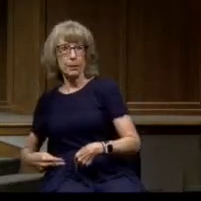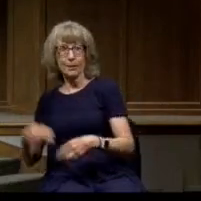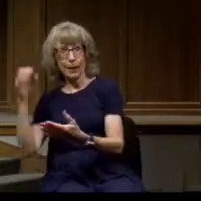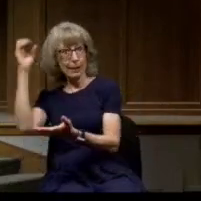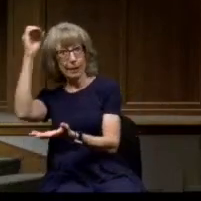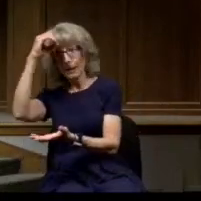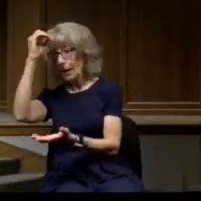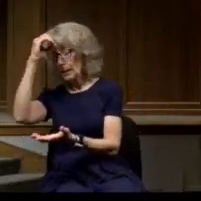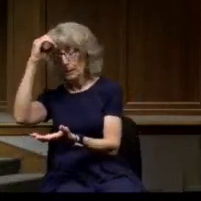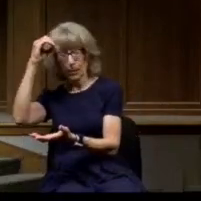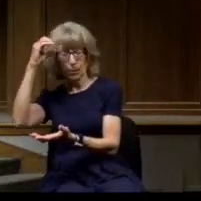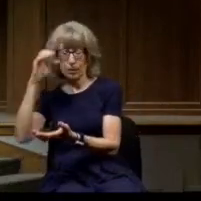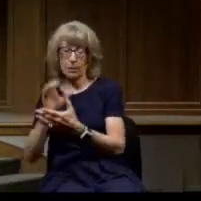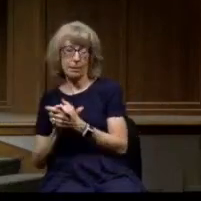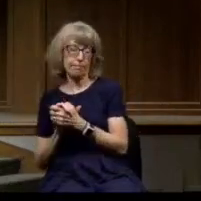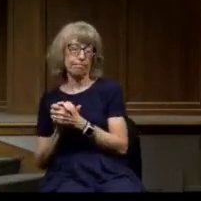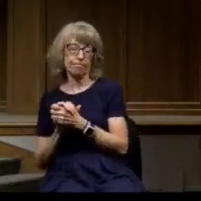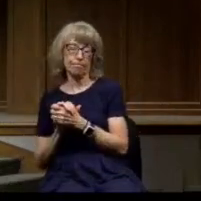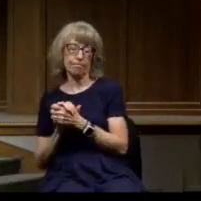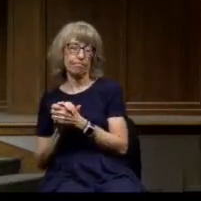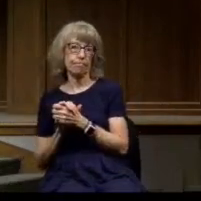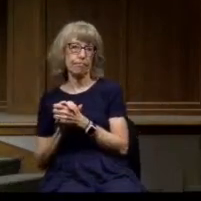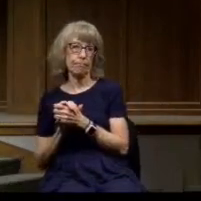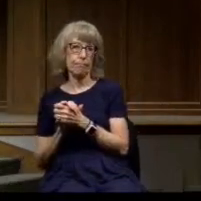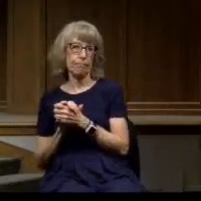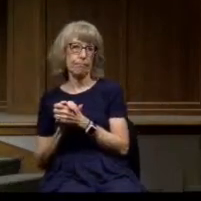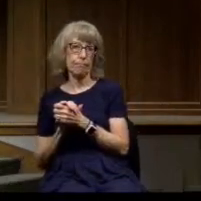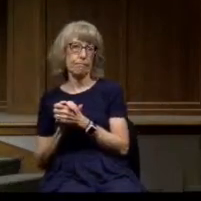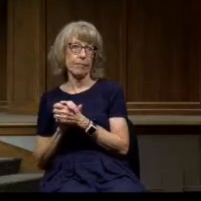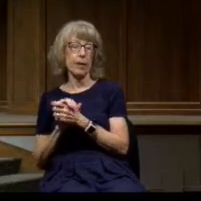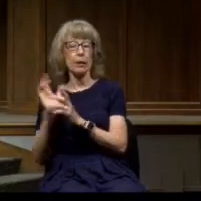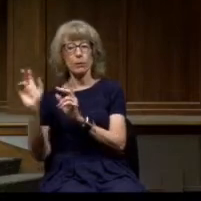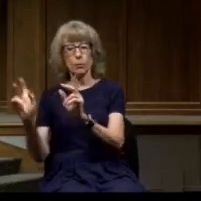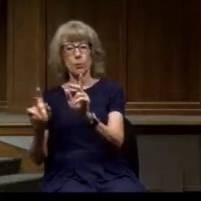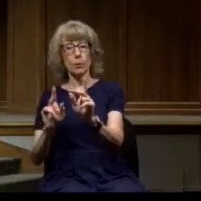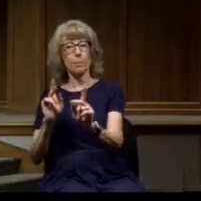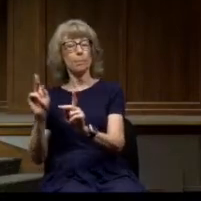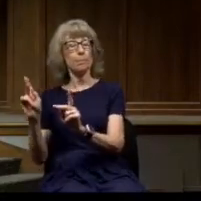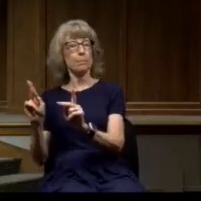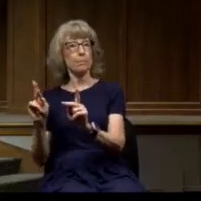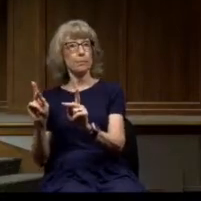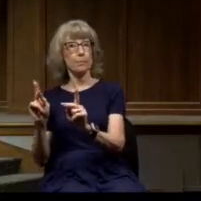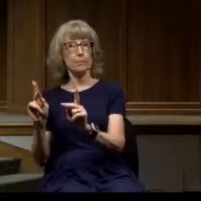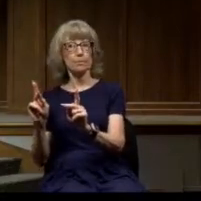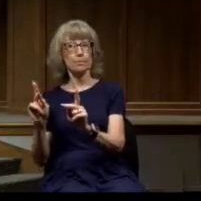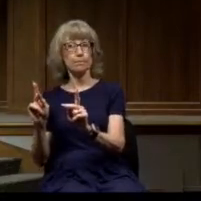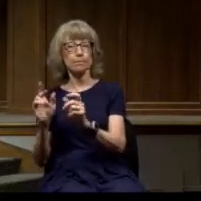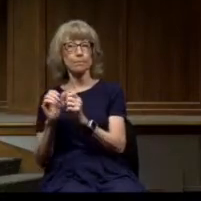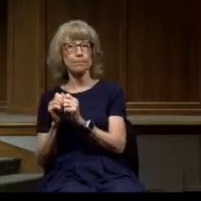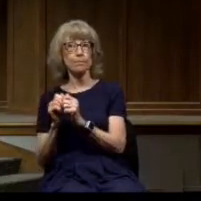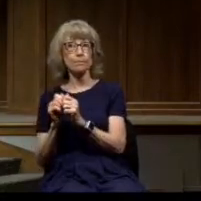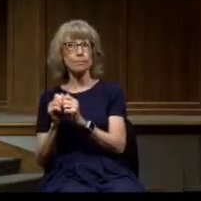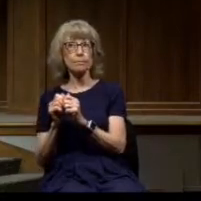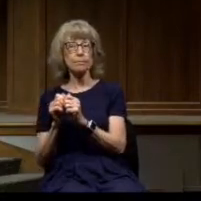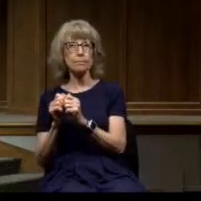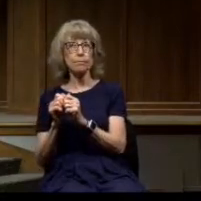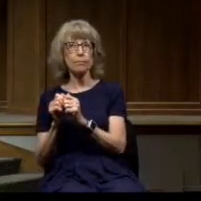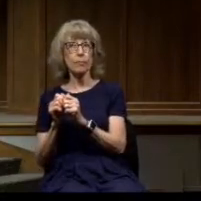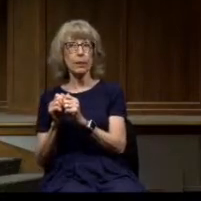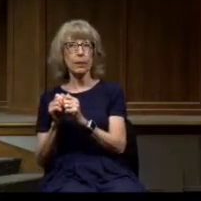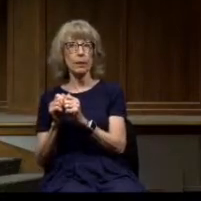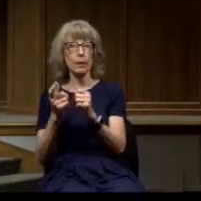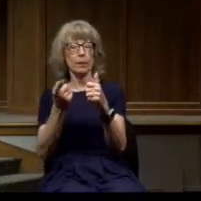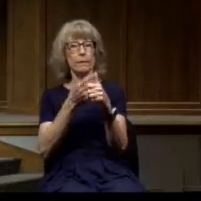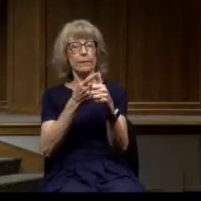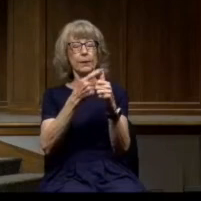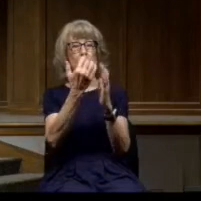positions. Like, these are the people that shine. In other words, here's the first lesson out of the gate in this first